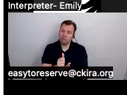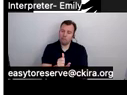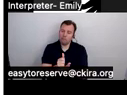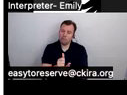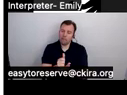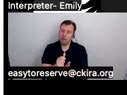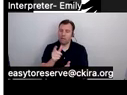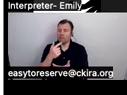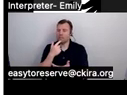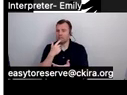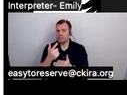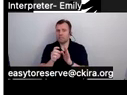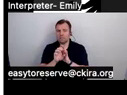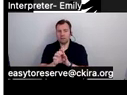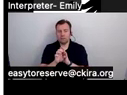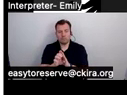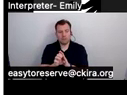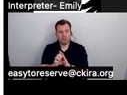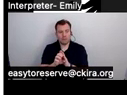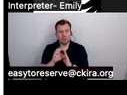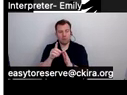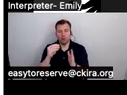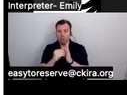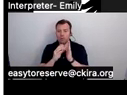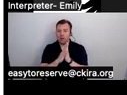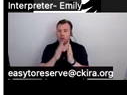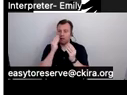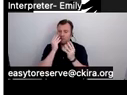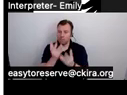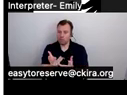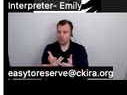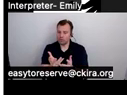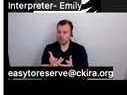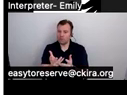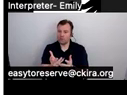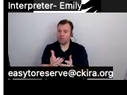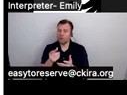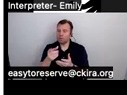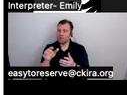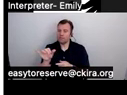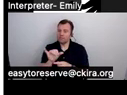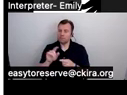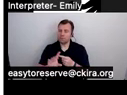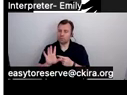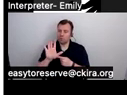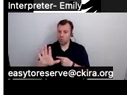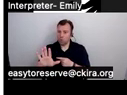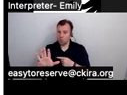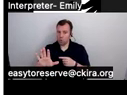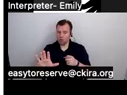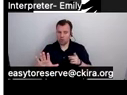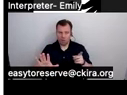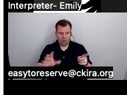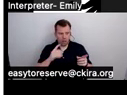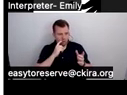in whatever input information here, and you find that most of the grants that are similar to yours are being funded, say, by the